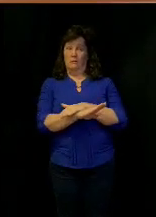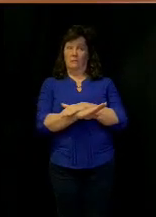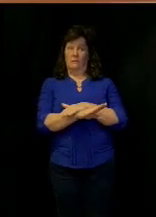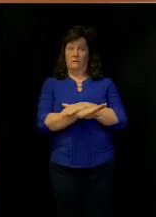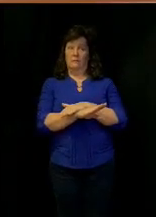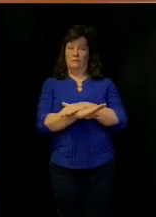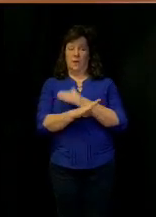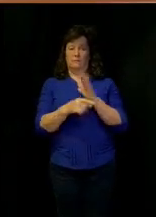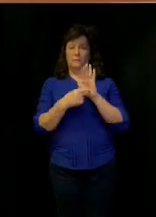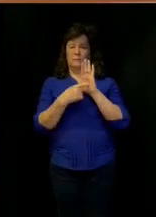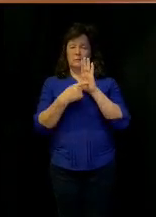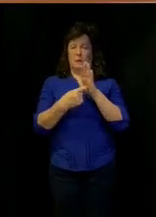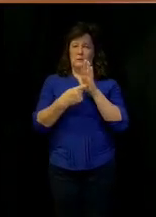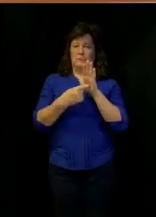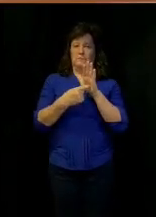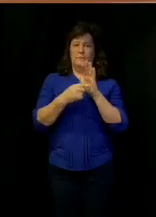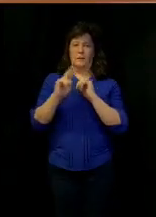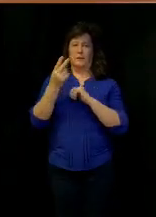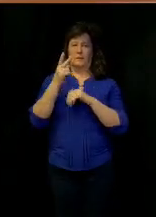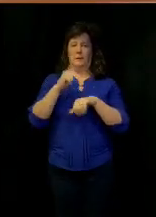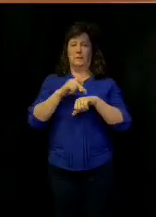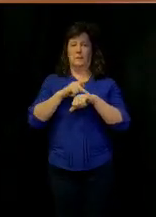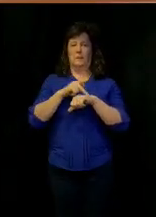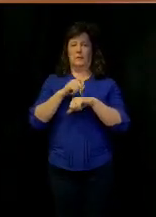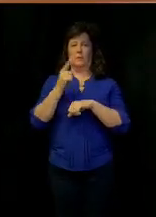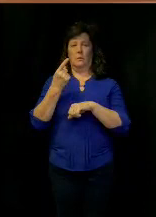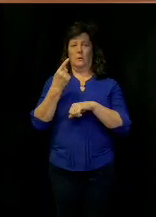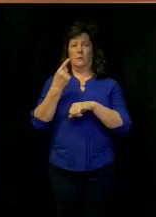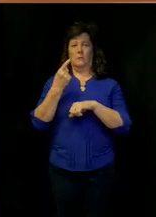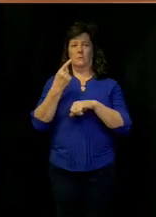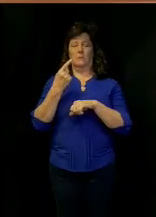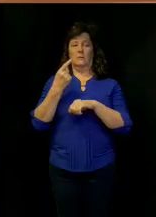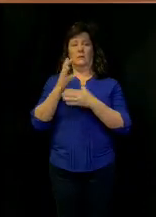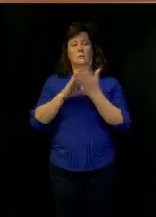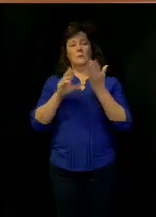Can I show you one? 2 Peter 1:4. Look at this one.